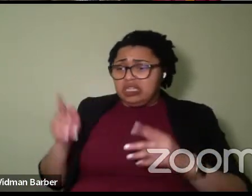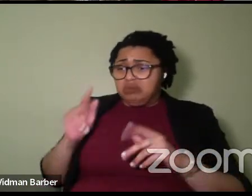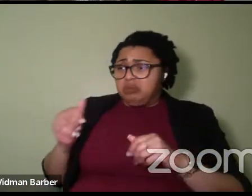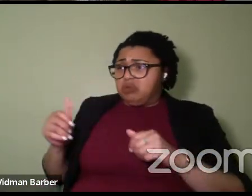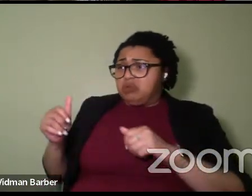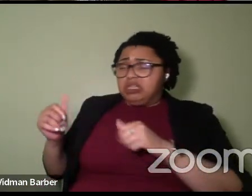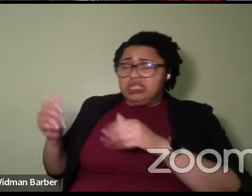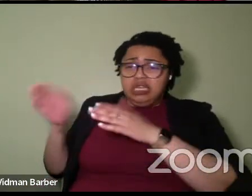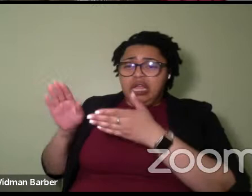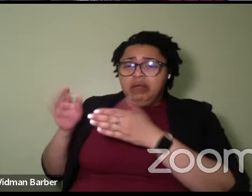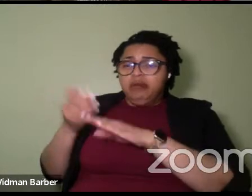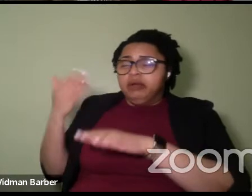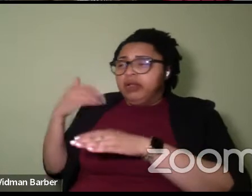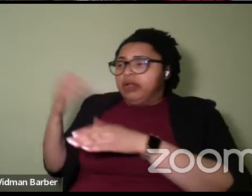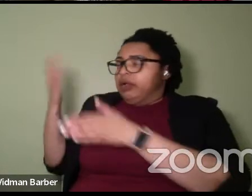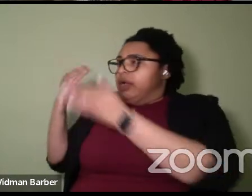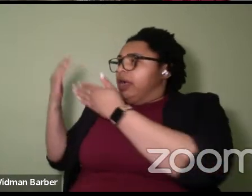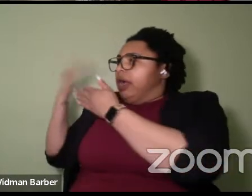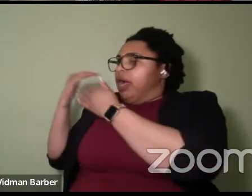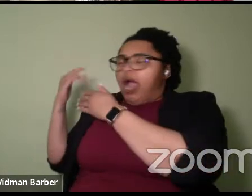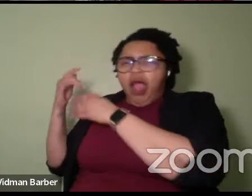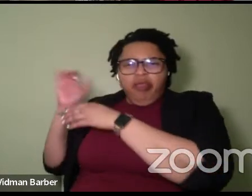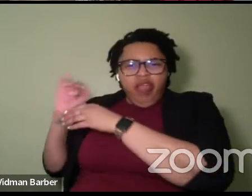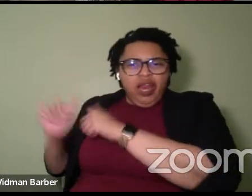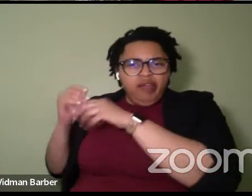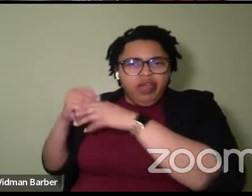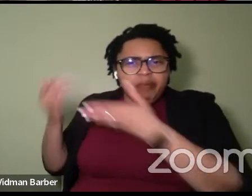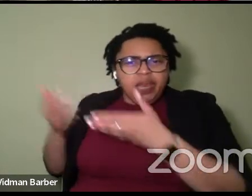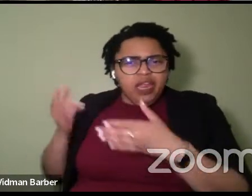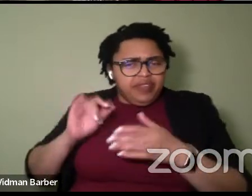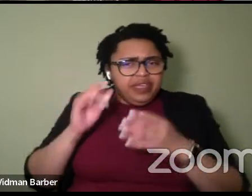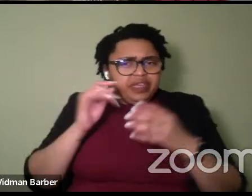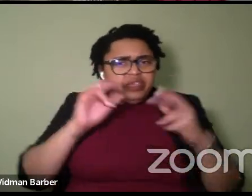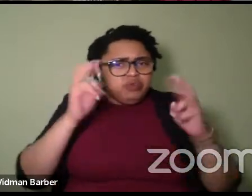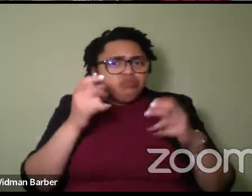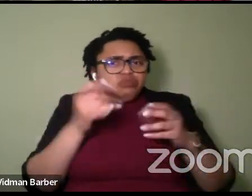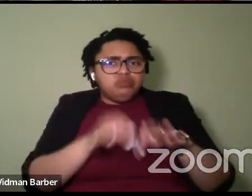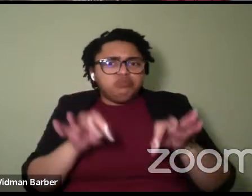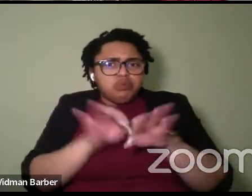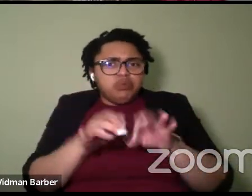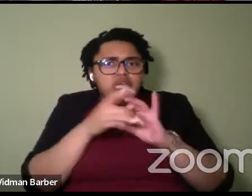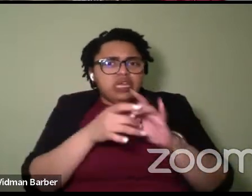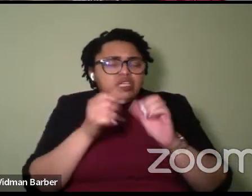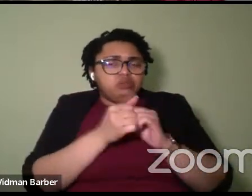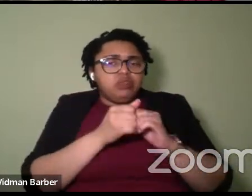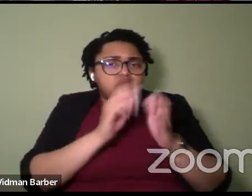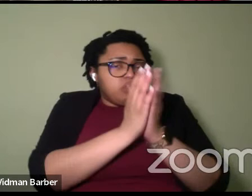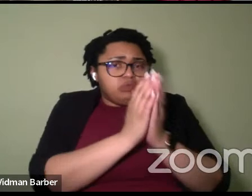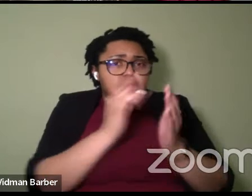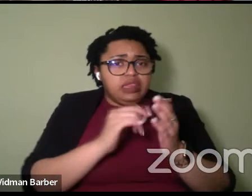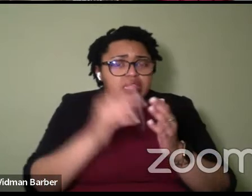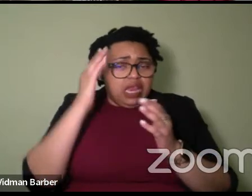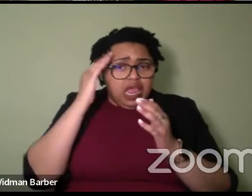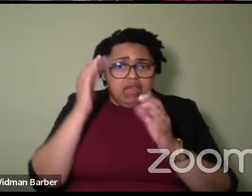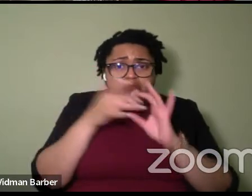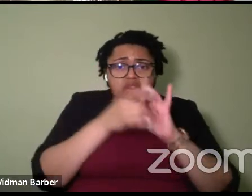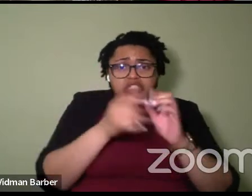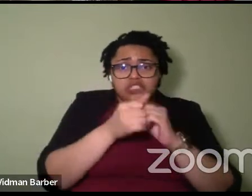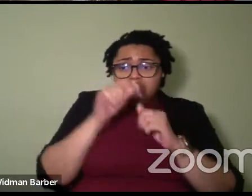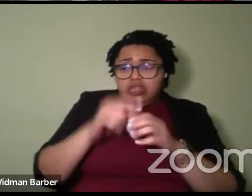just thought was so important in the context of the book, but I think also had relevance to this moment. So thank you for indulging me and letting me share